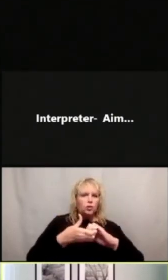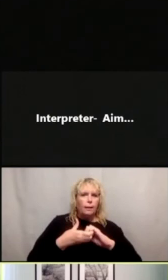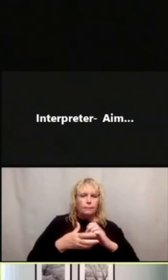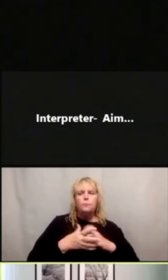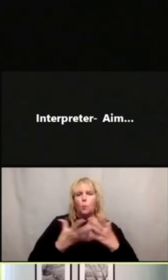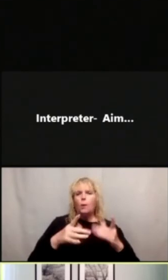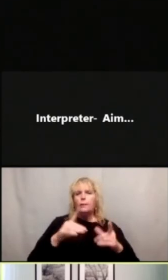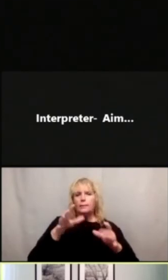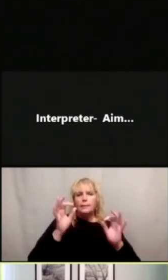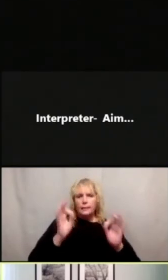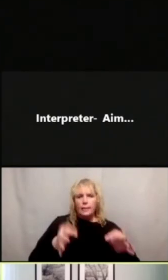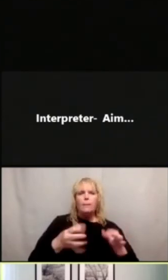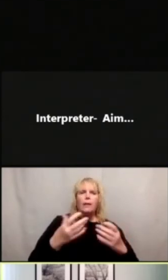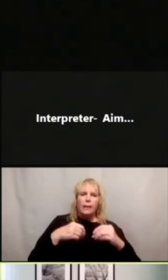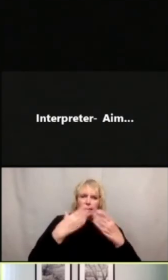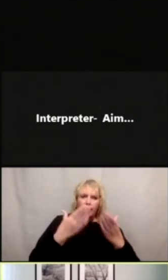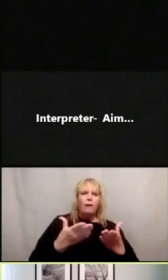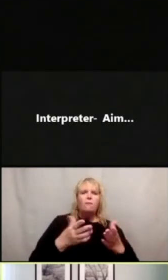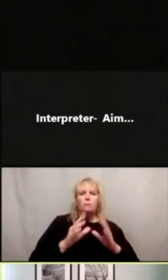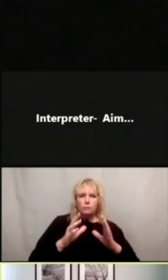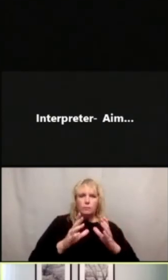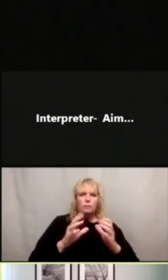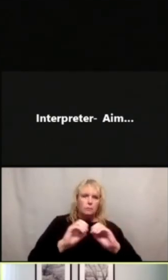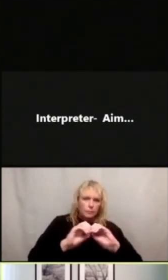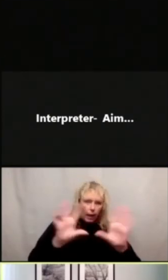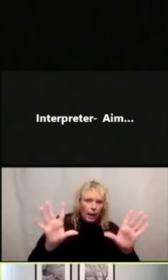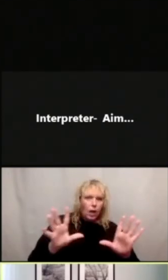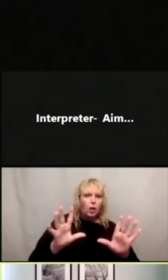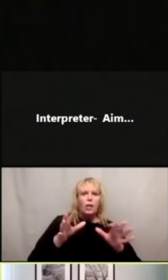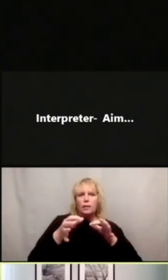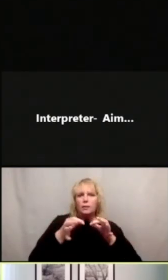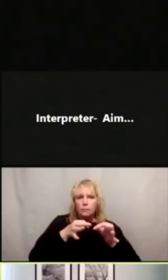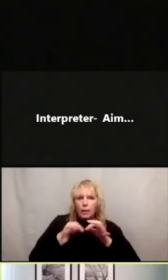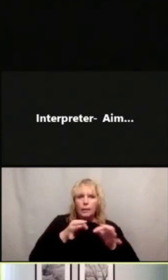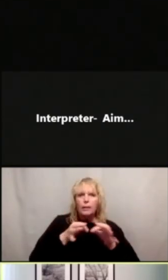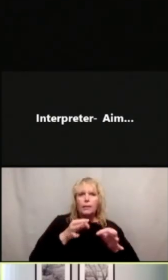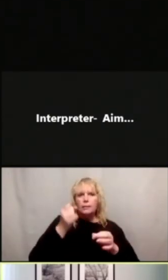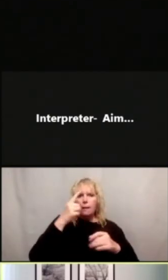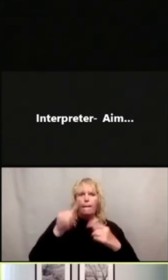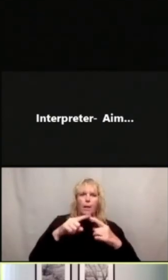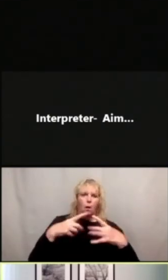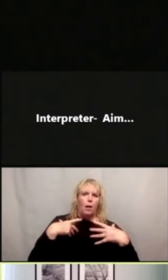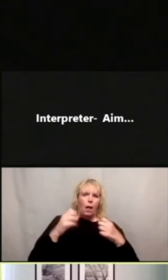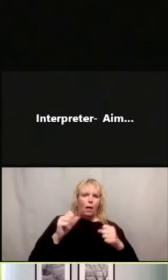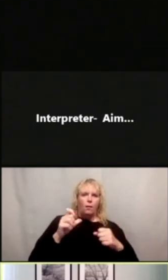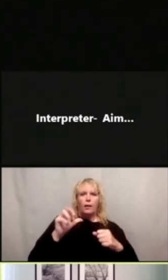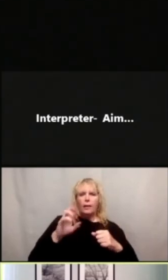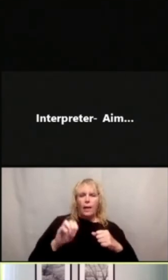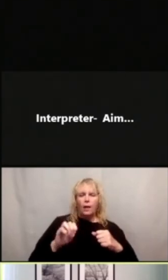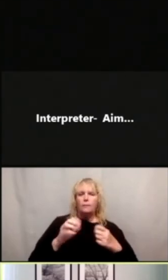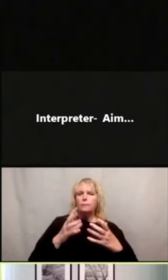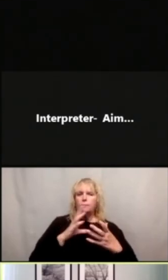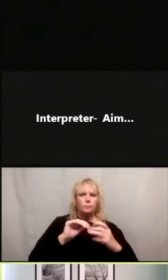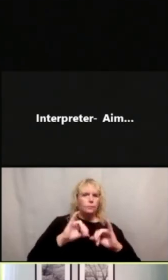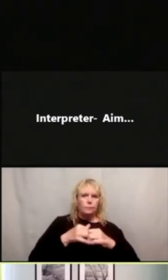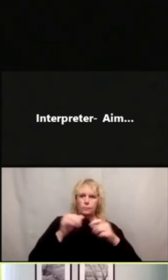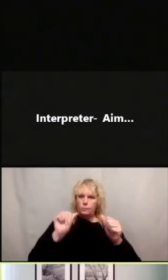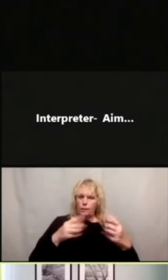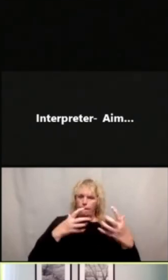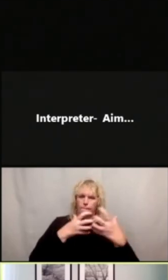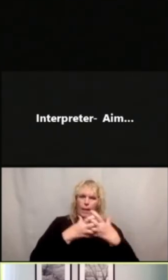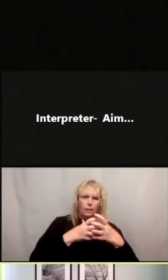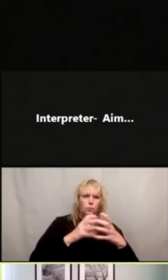providing plain language healthcare and educational services, but thinking about how can those match up with the mission of your organization and your